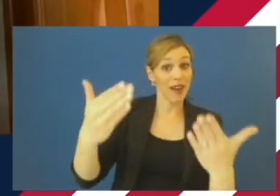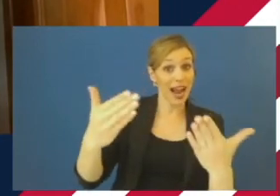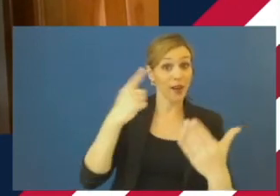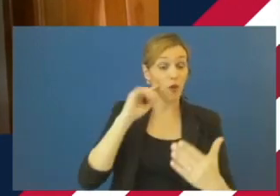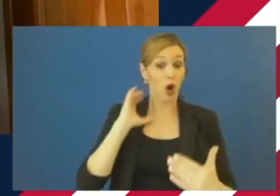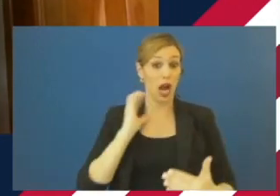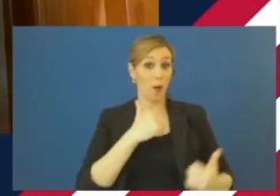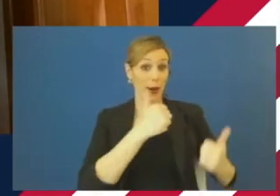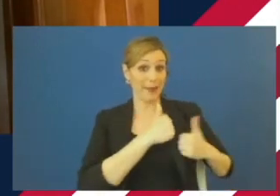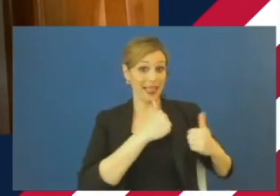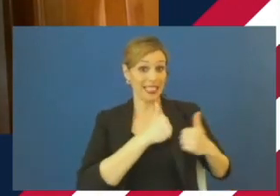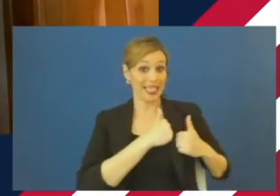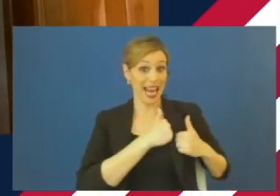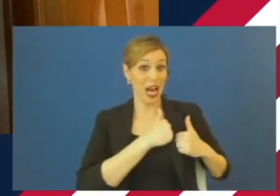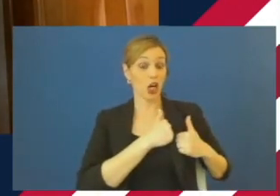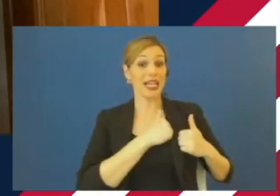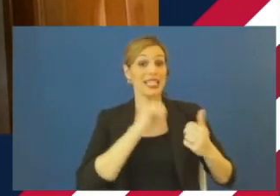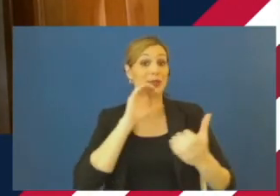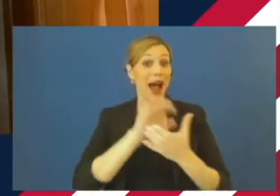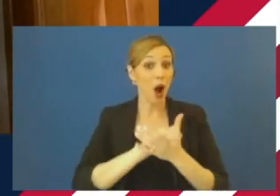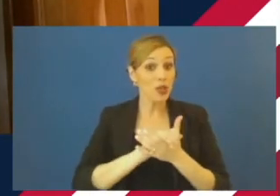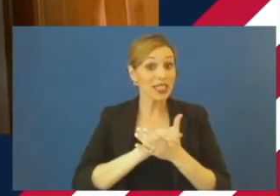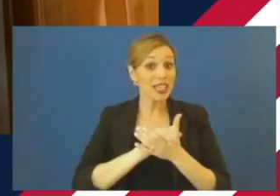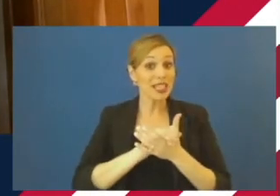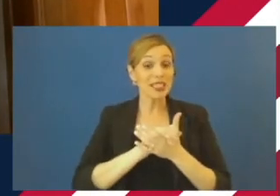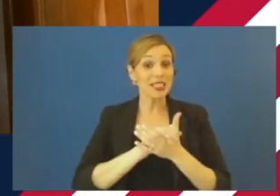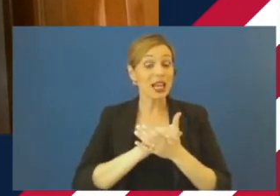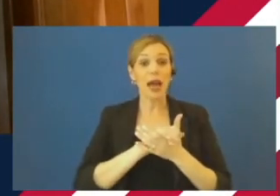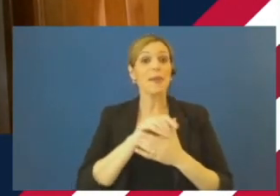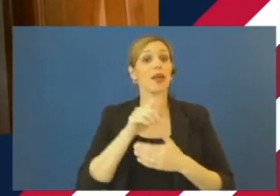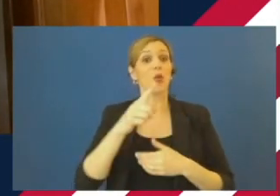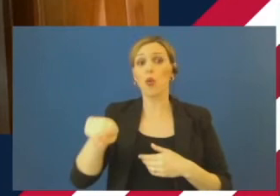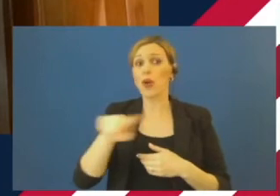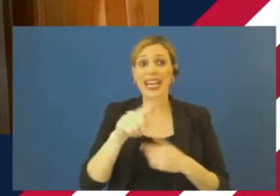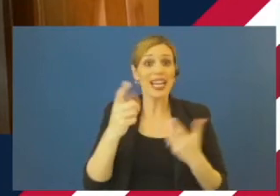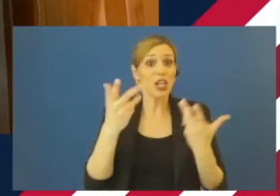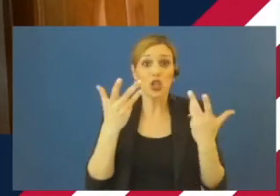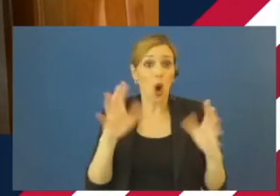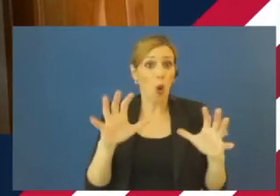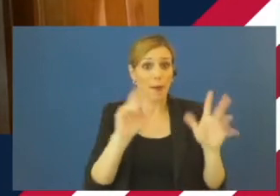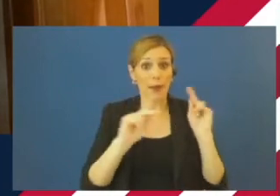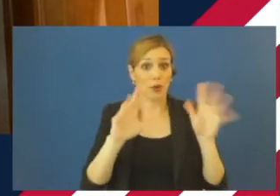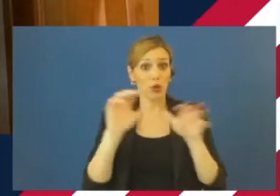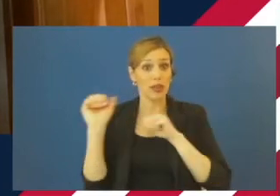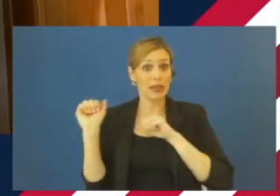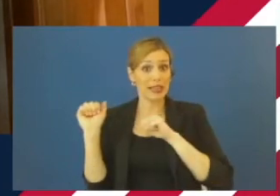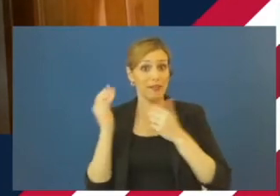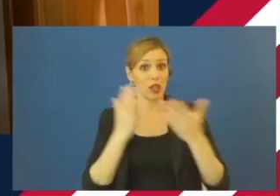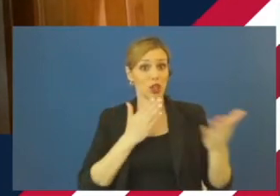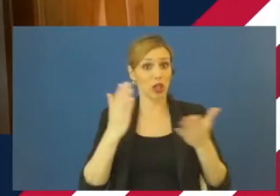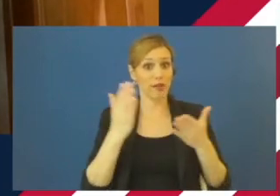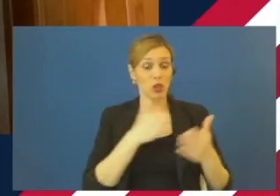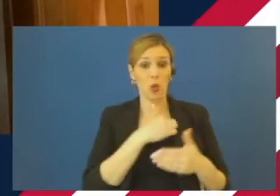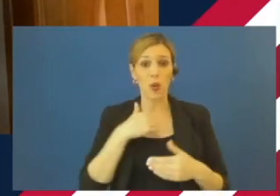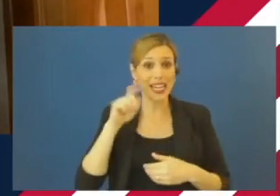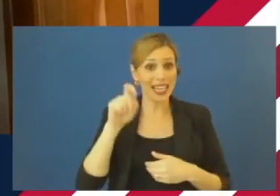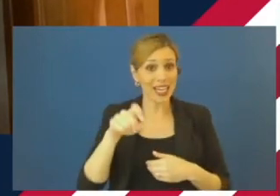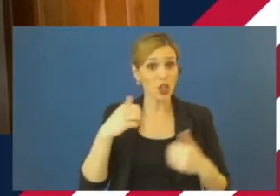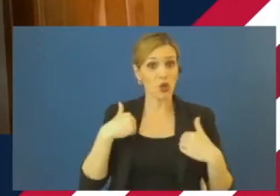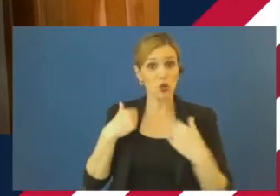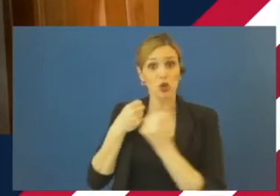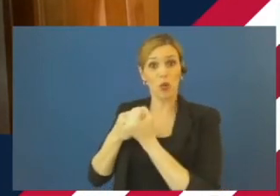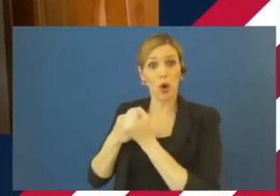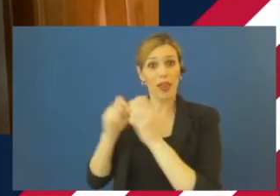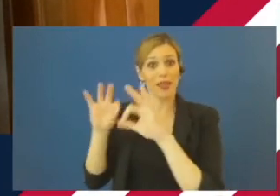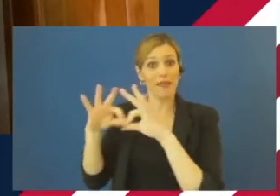families so that we don't choose to leave the service and pursue economic opportunity that will place us on par with our civilian